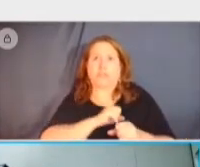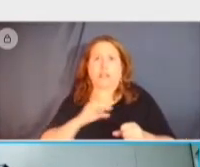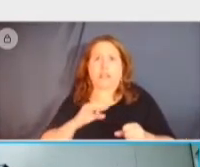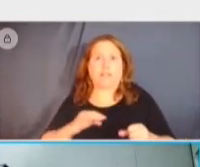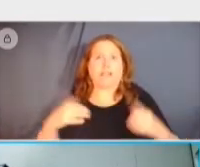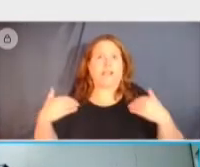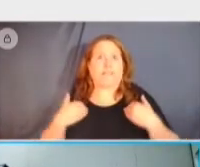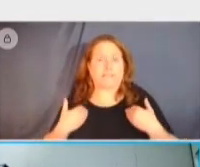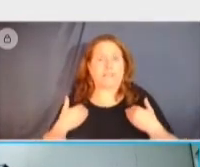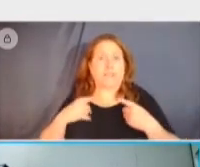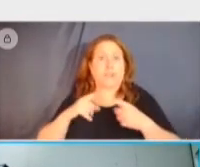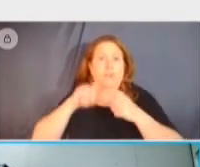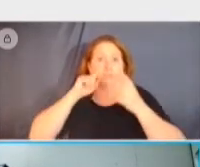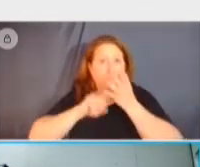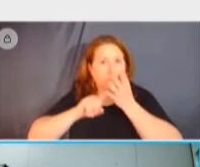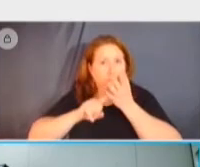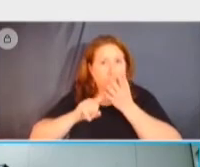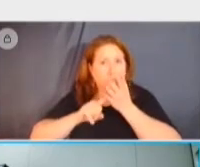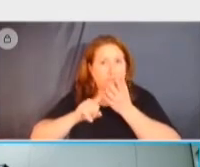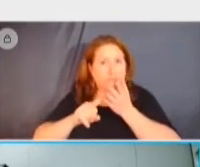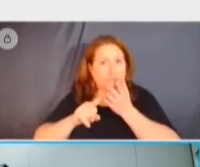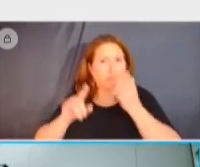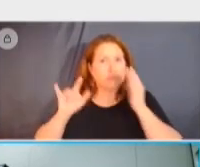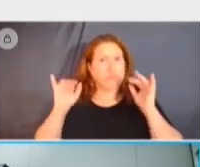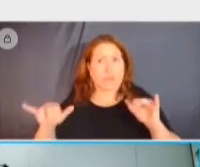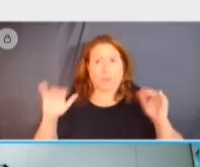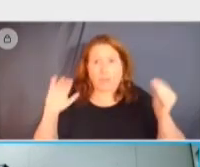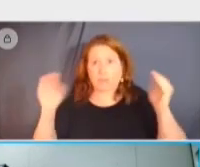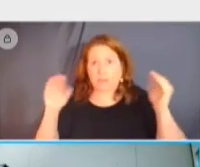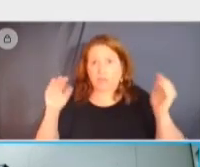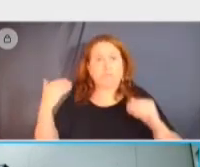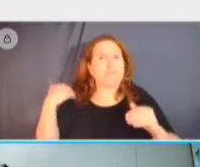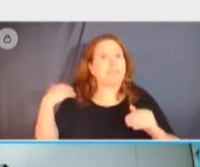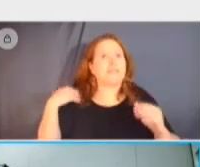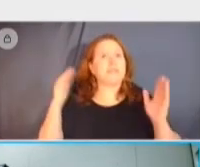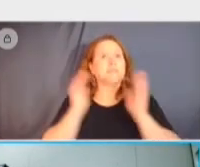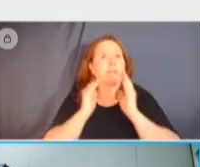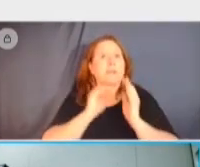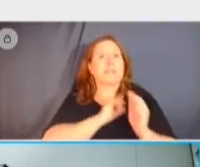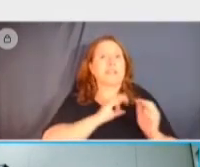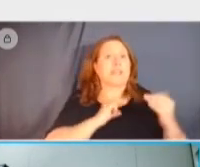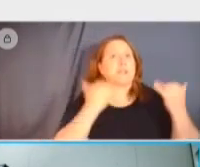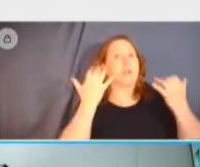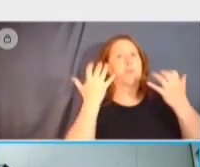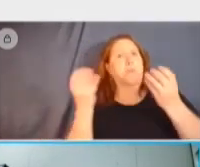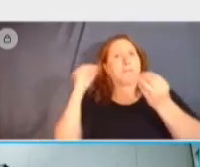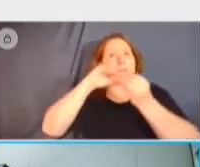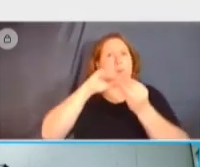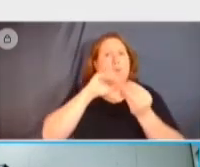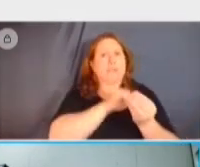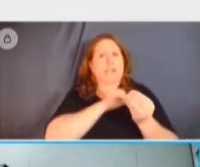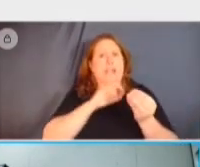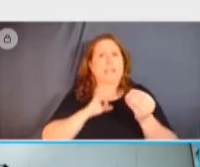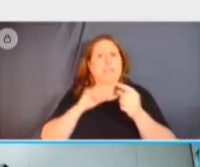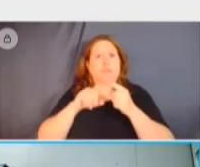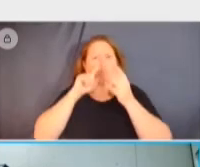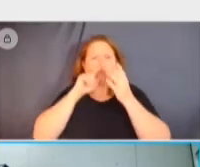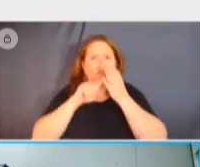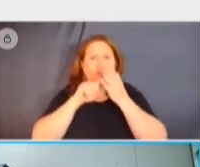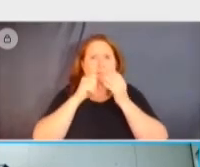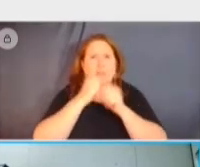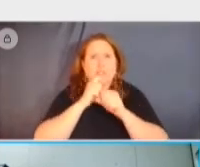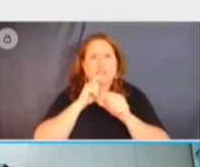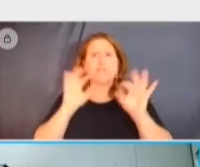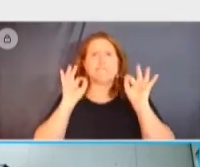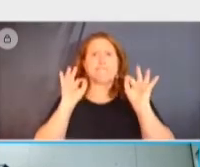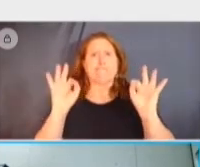you didn't look at those envelopes until the time of the canvas, and it would be typically the commissioners that were sitting there at the time of the canvas,